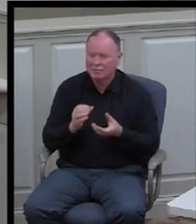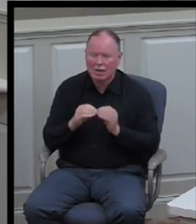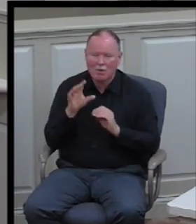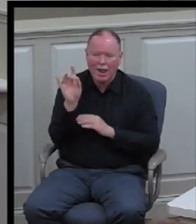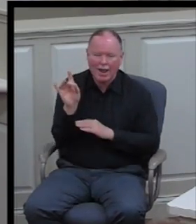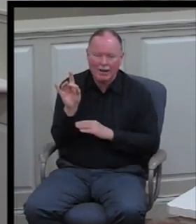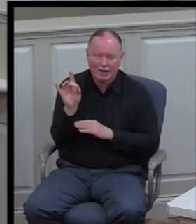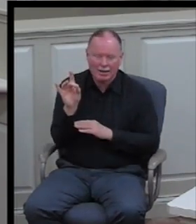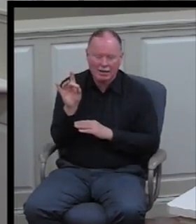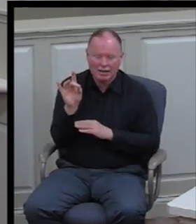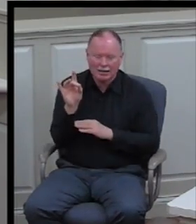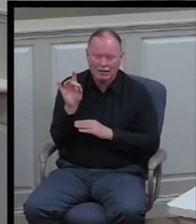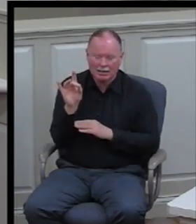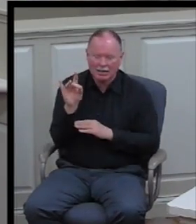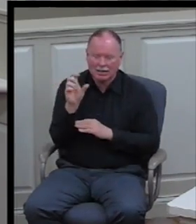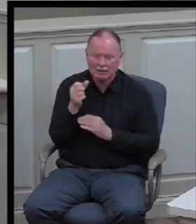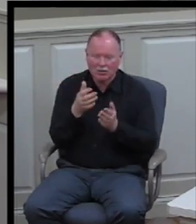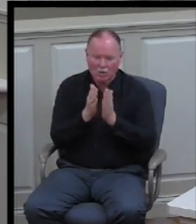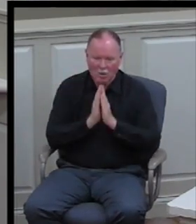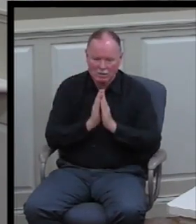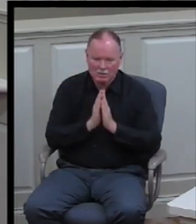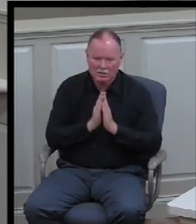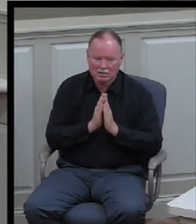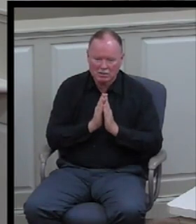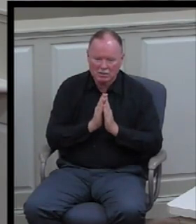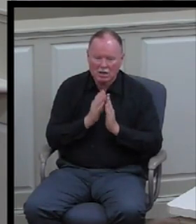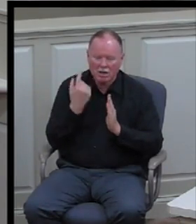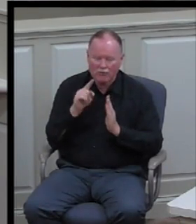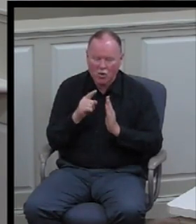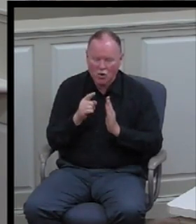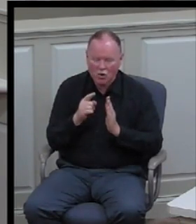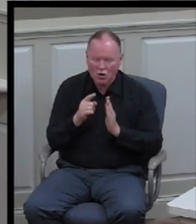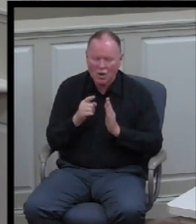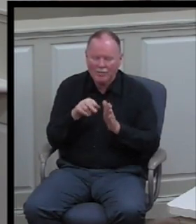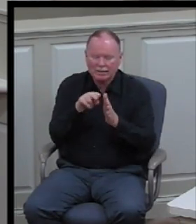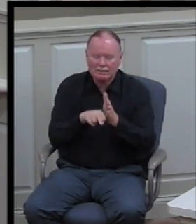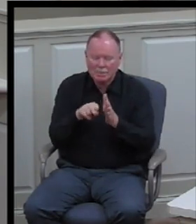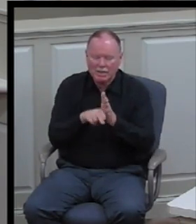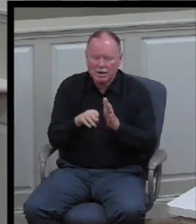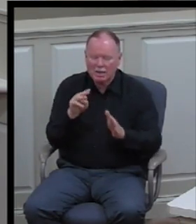8 is a request regarding the Meadow Lane Cemetery.